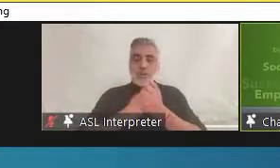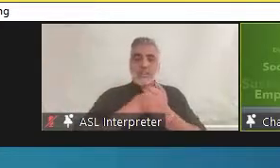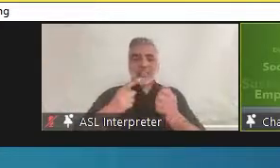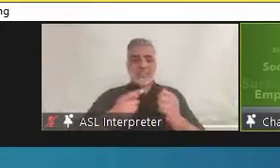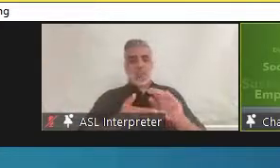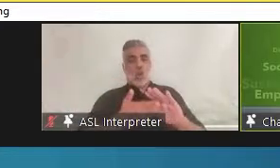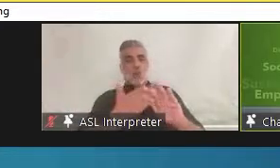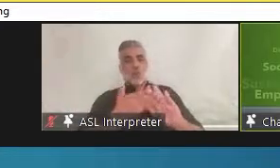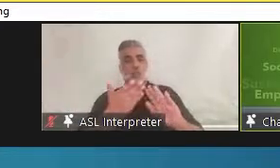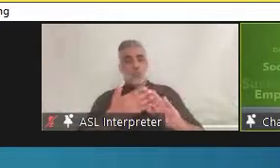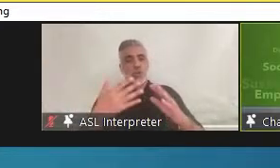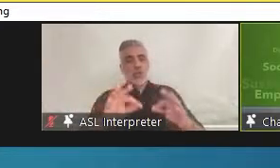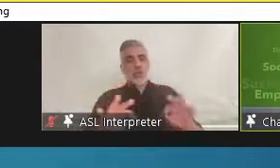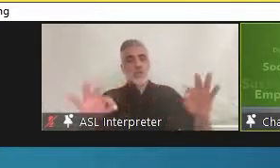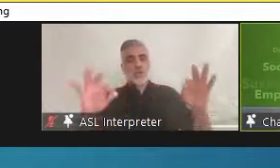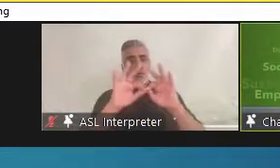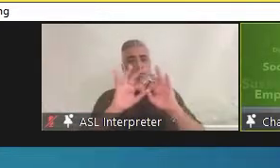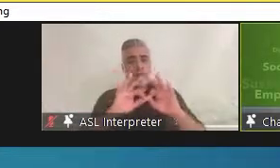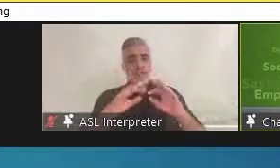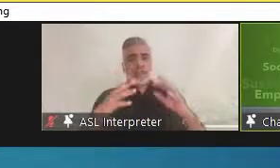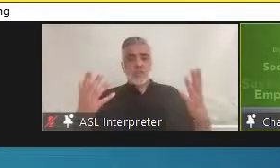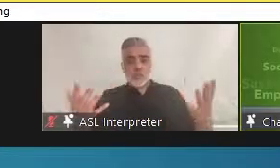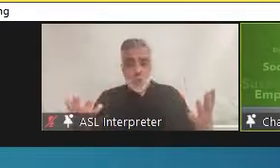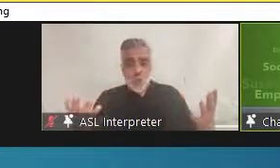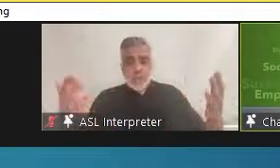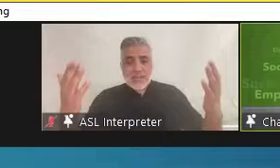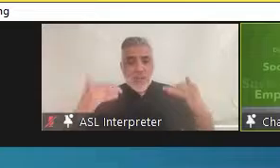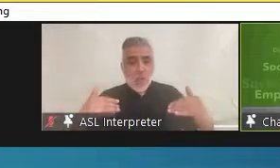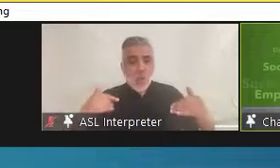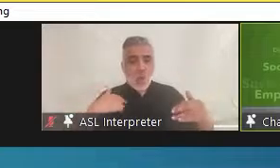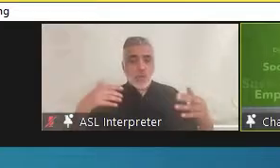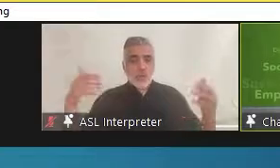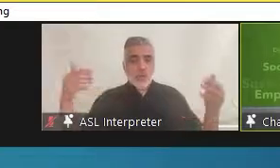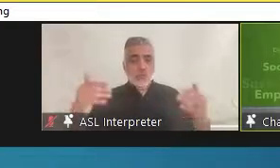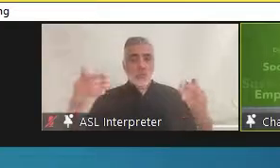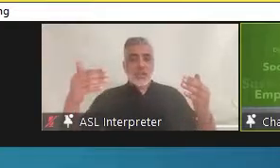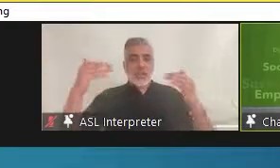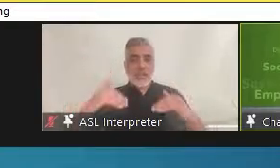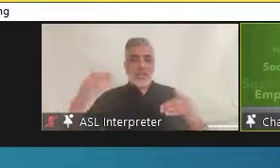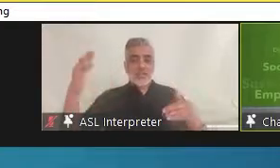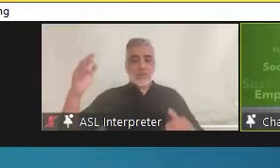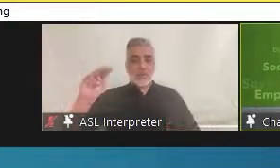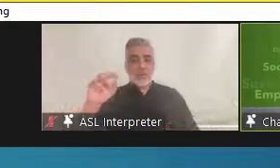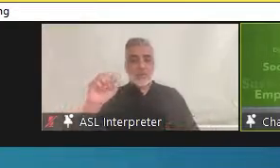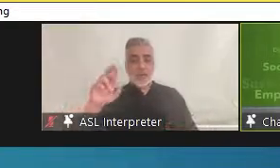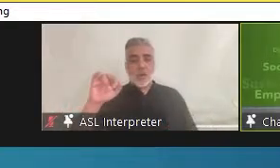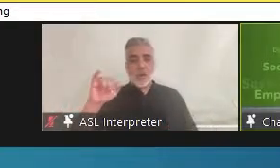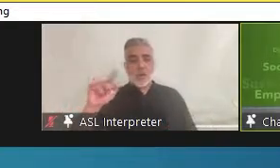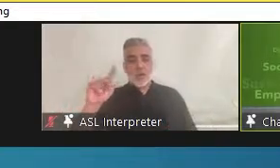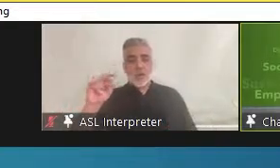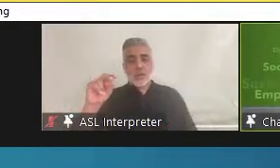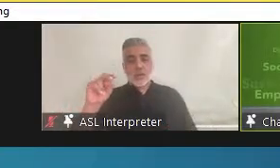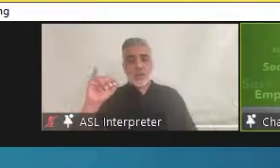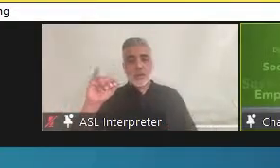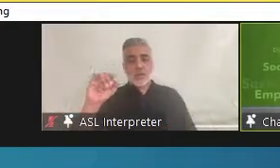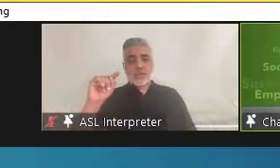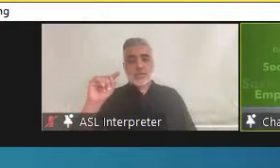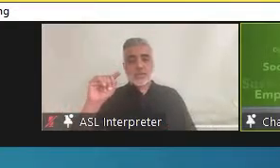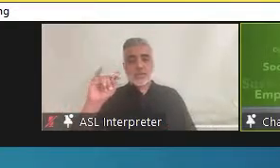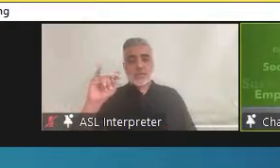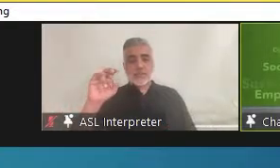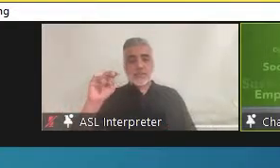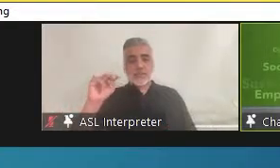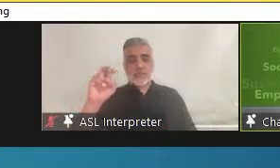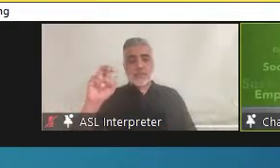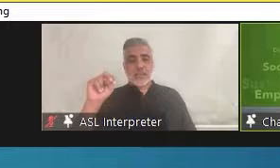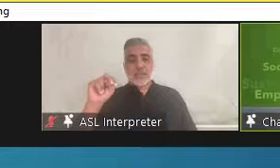which is really very important. So without further ado, I'd like to move on to our next speaker, Mari Koistinen. And Mari will provide us with an